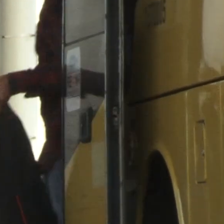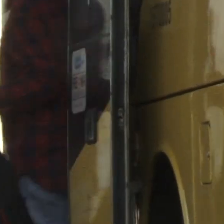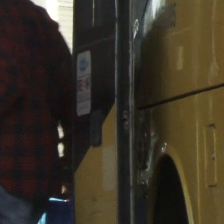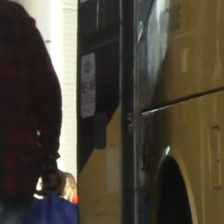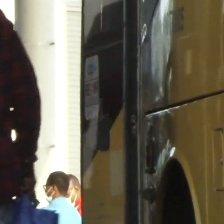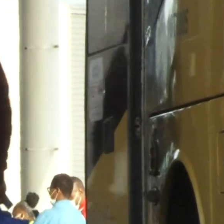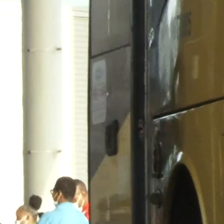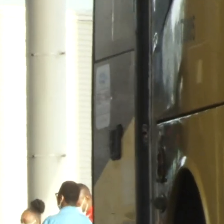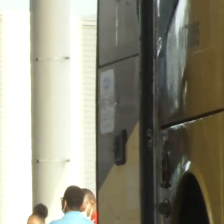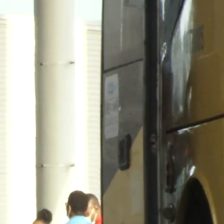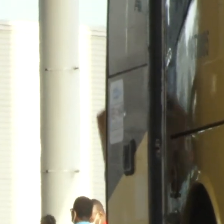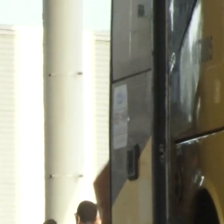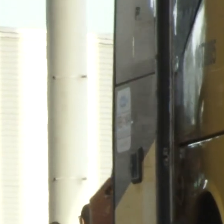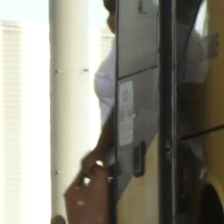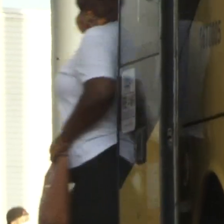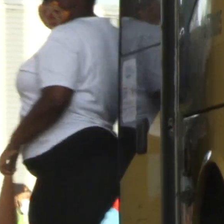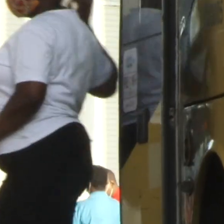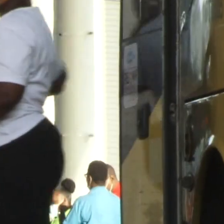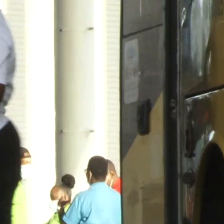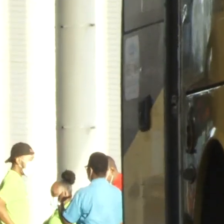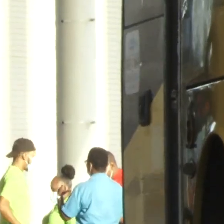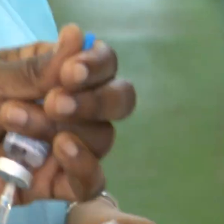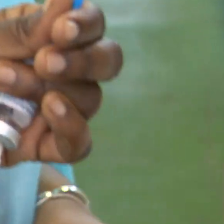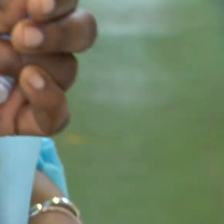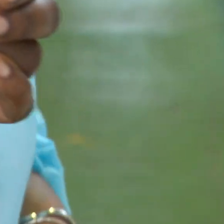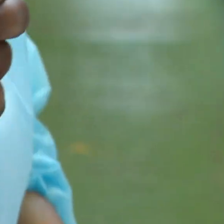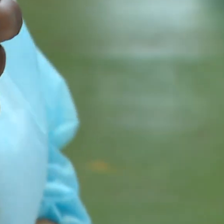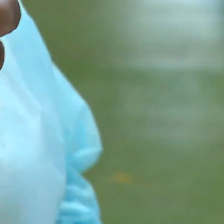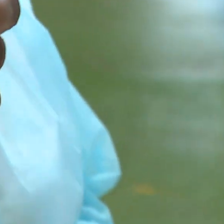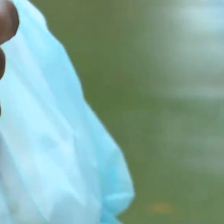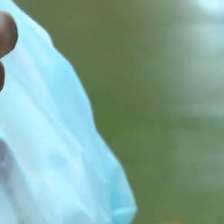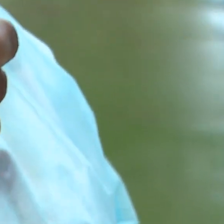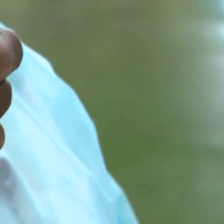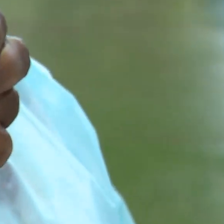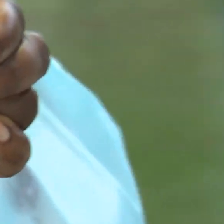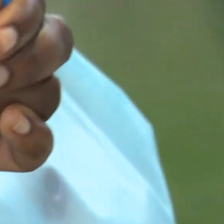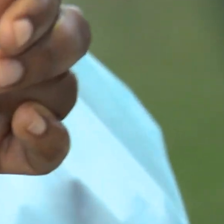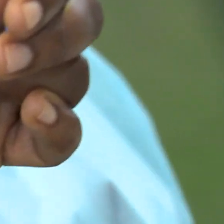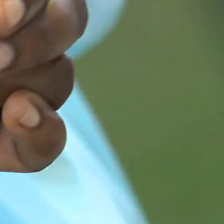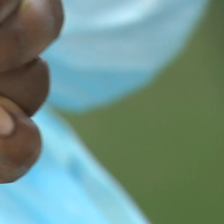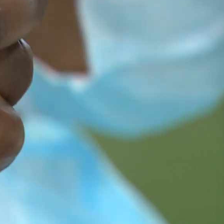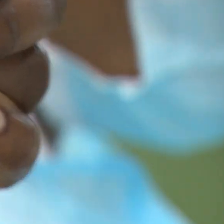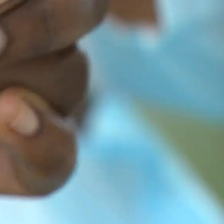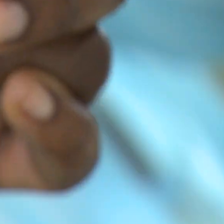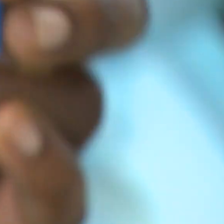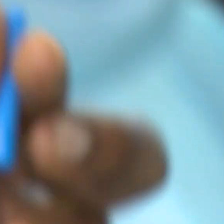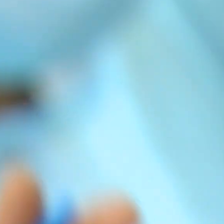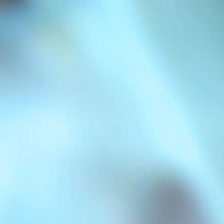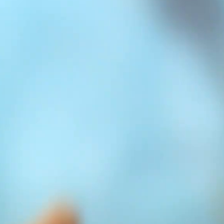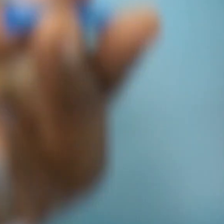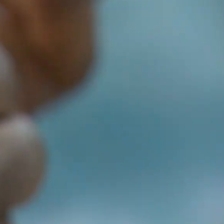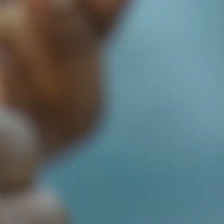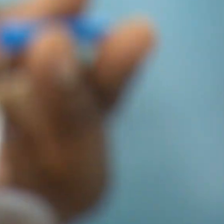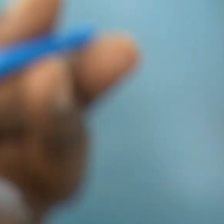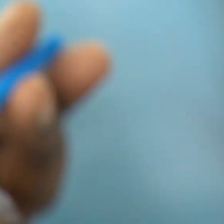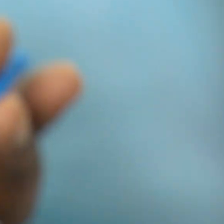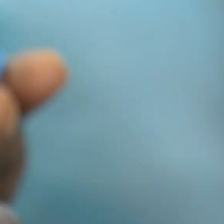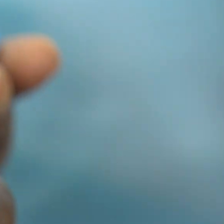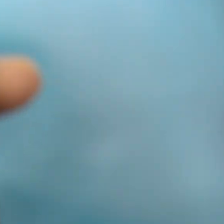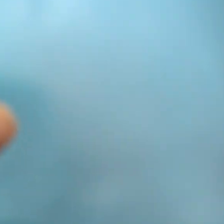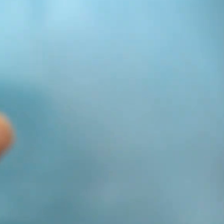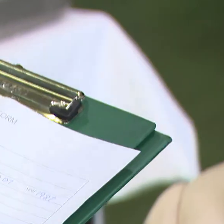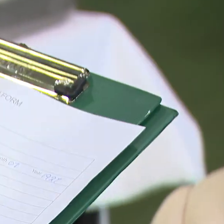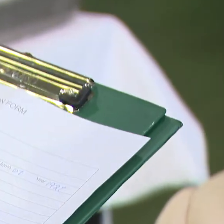are concerns among some first dose recipients who have not yet received a call to schedule their second dose appointment.